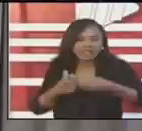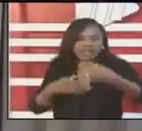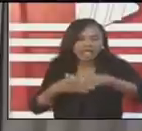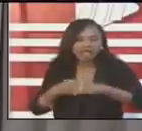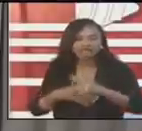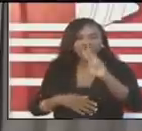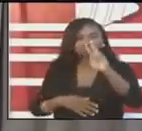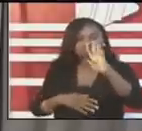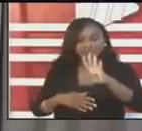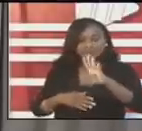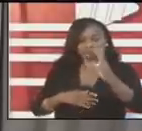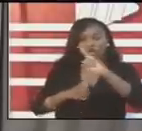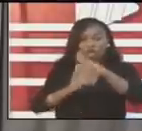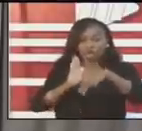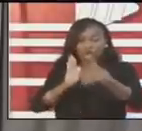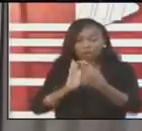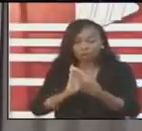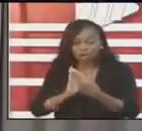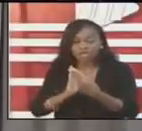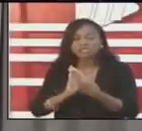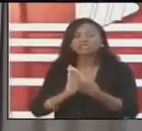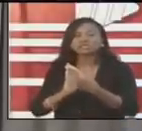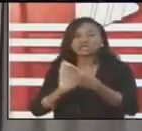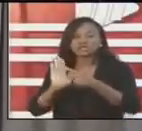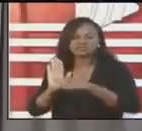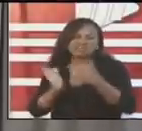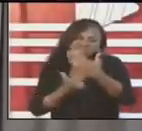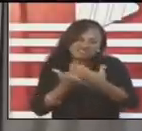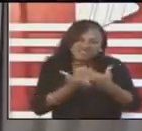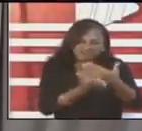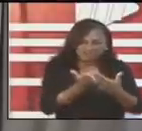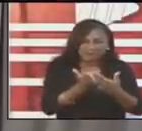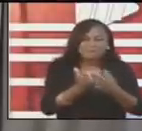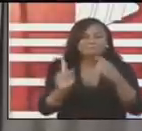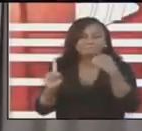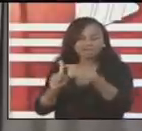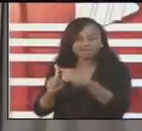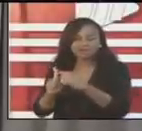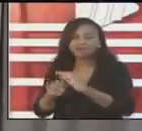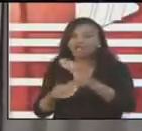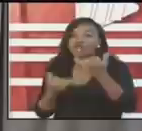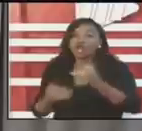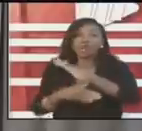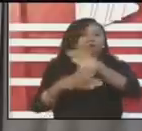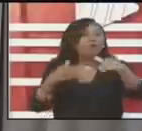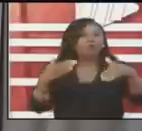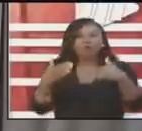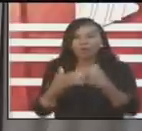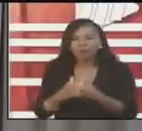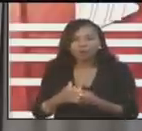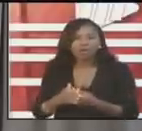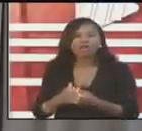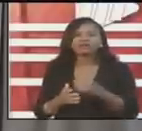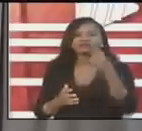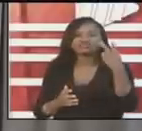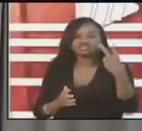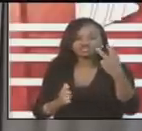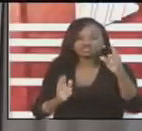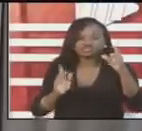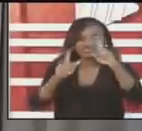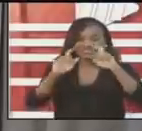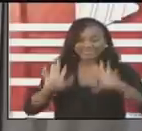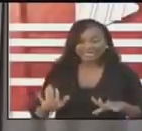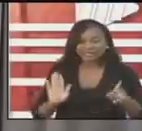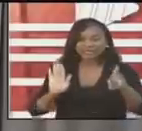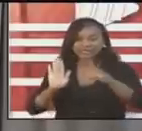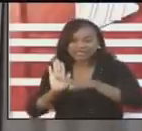had positive tests thereafter. But now that they have all had 2 consecutive negative tests 24 hours apart, they were